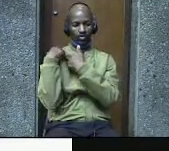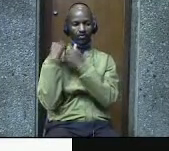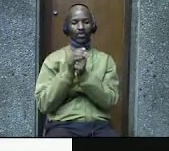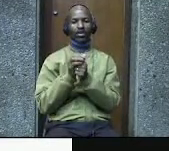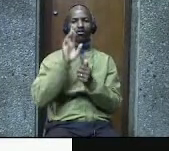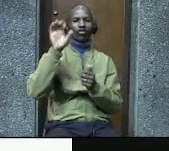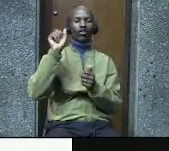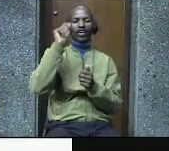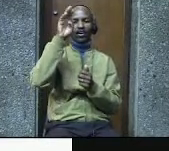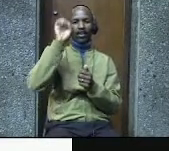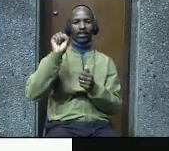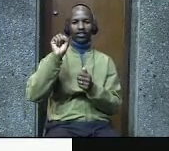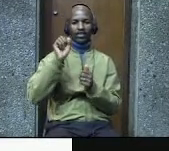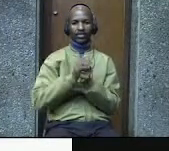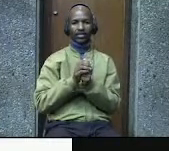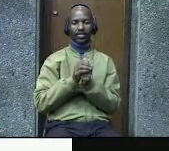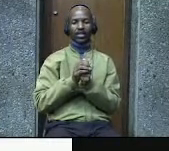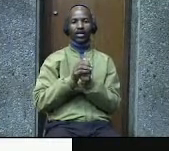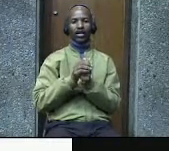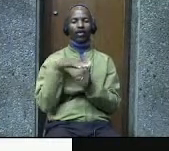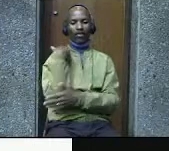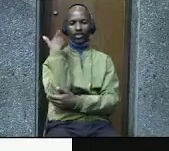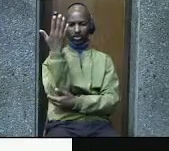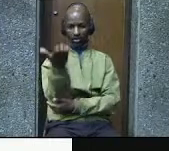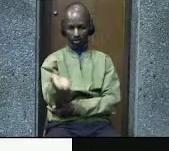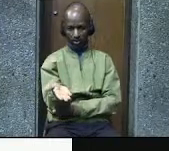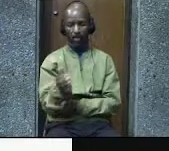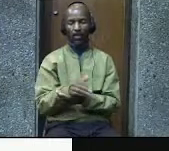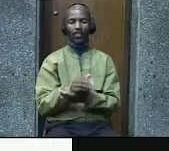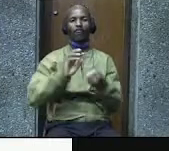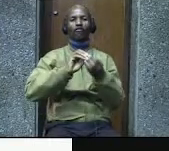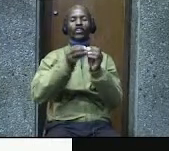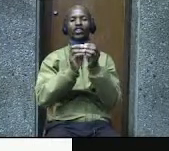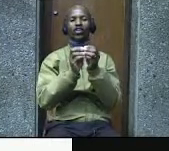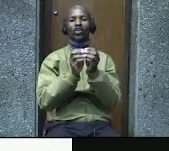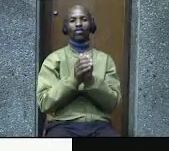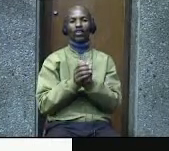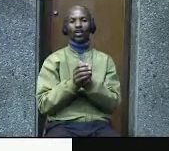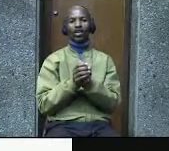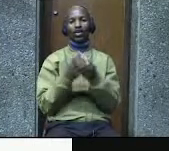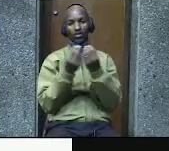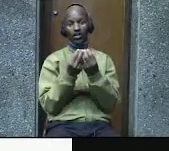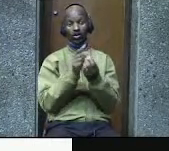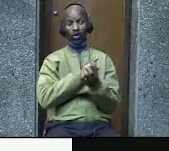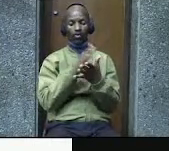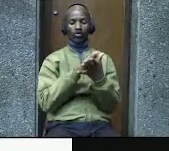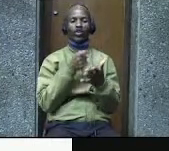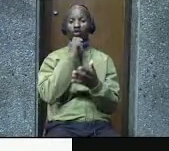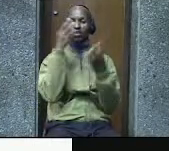rates and charges and the maintenance of the property, because you will be the one using the